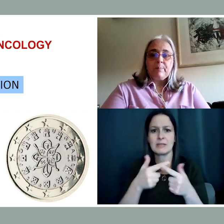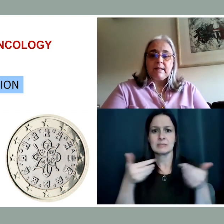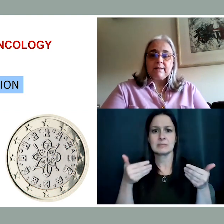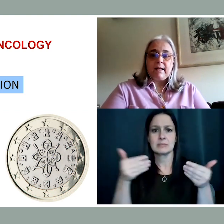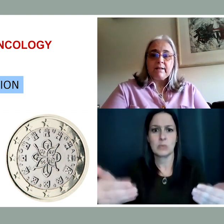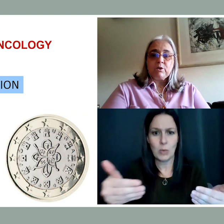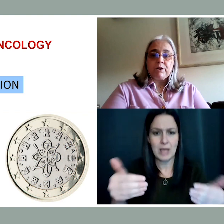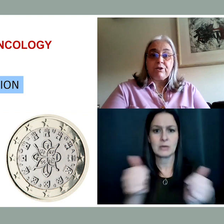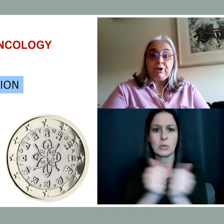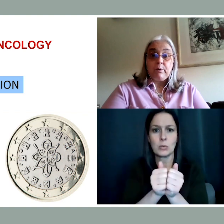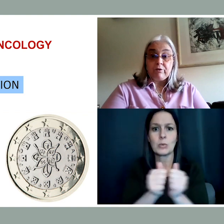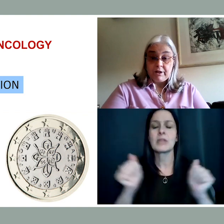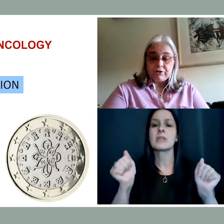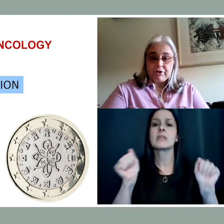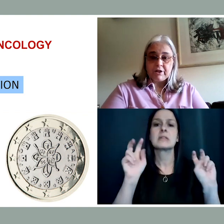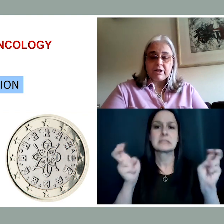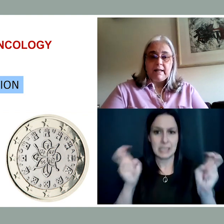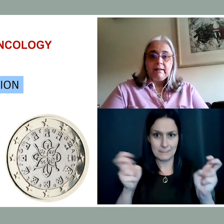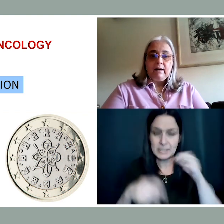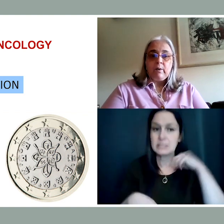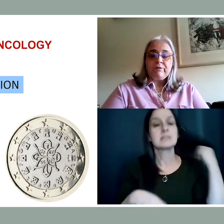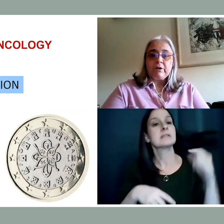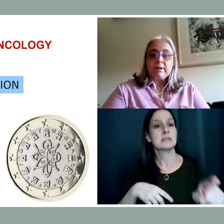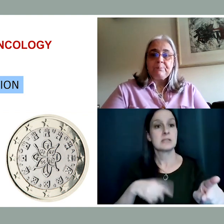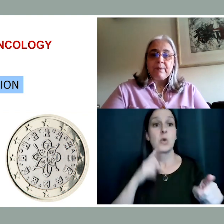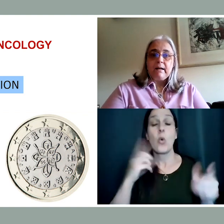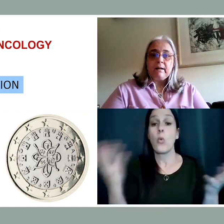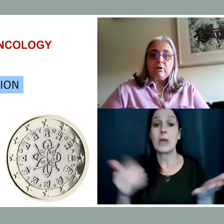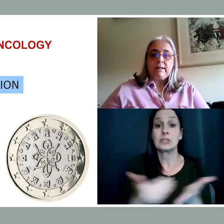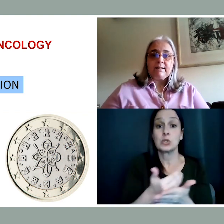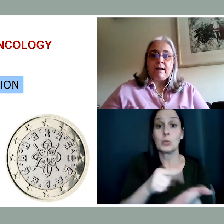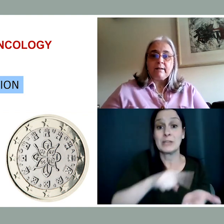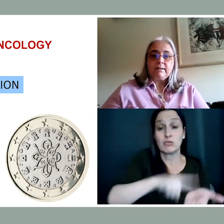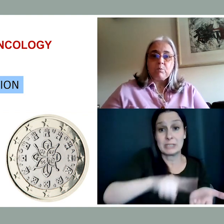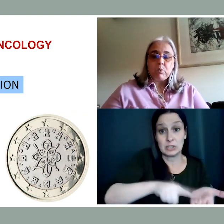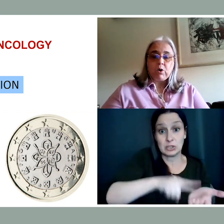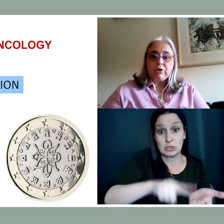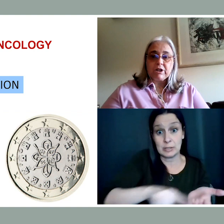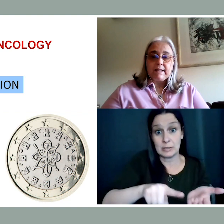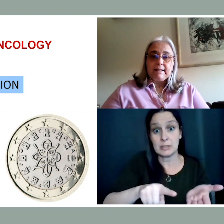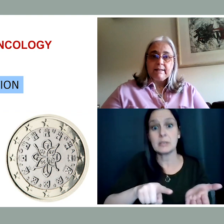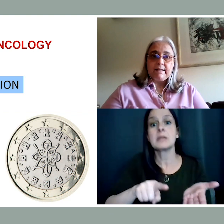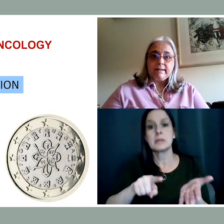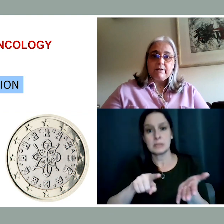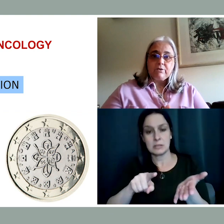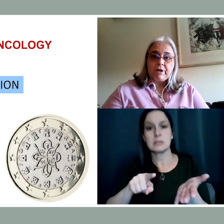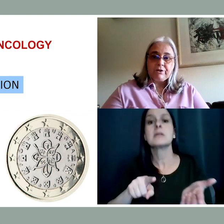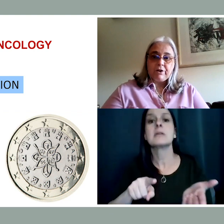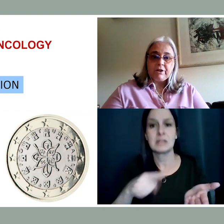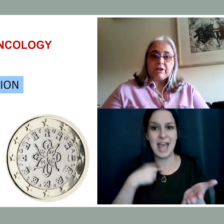the topic says what's new in research. However, I always had this approach